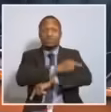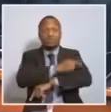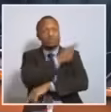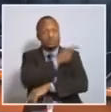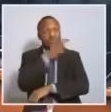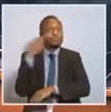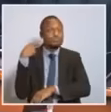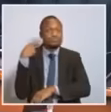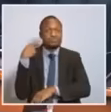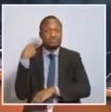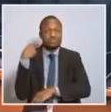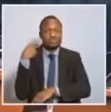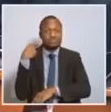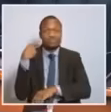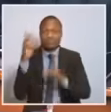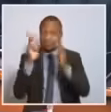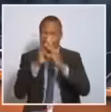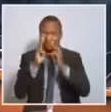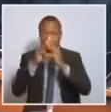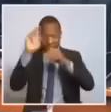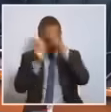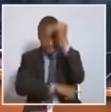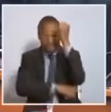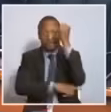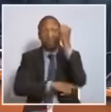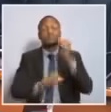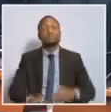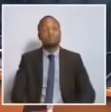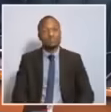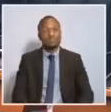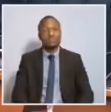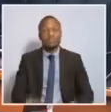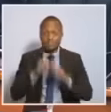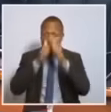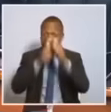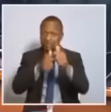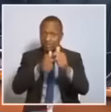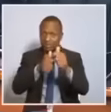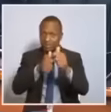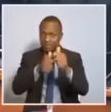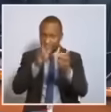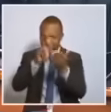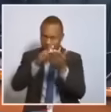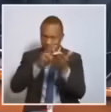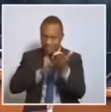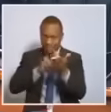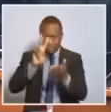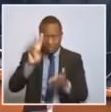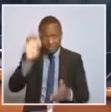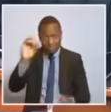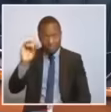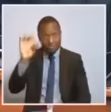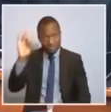is insufficient punishment. I therefore, in accordance with Standing Order